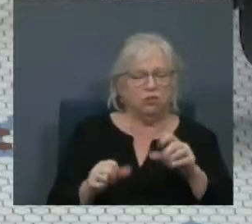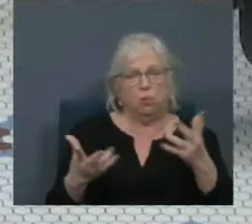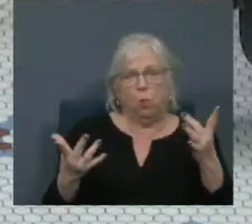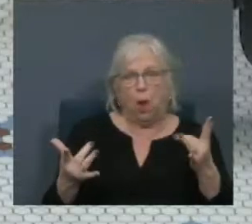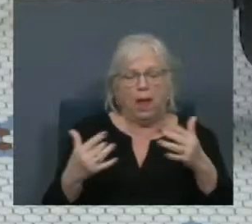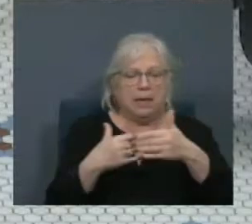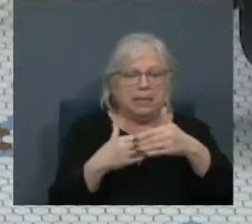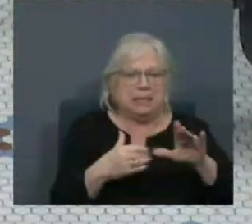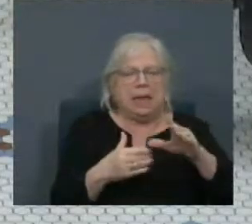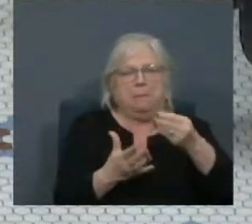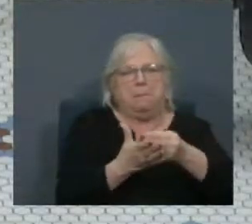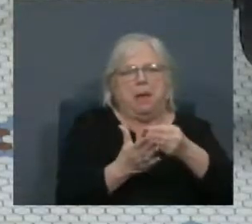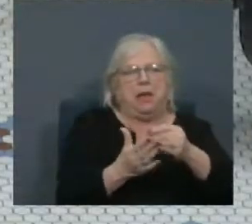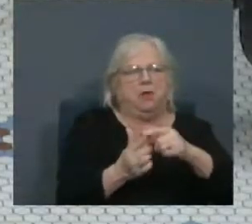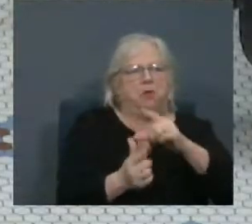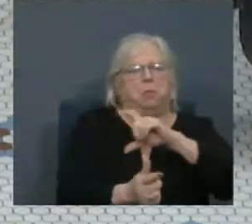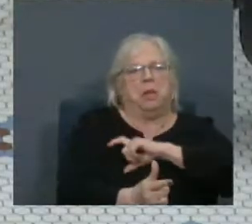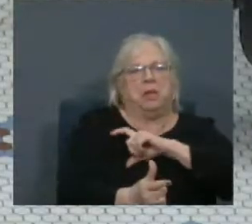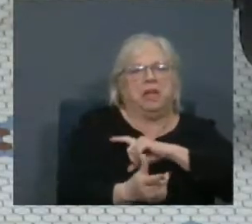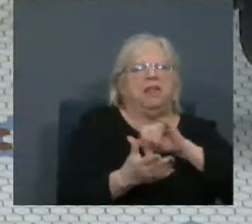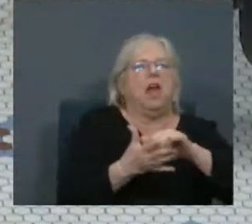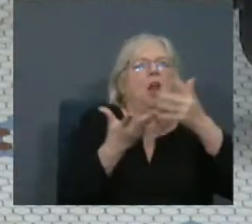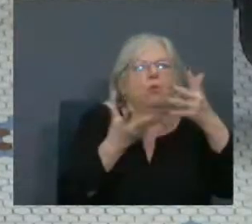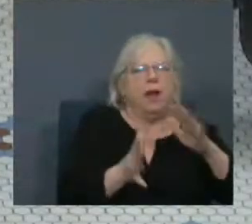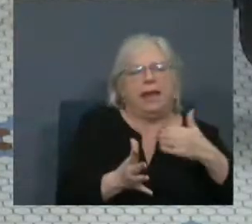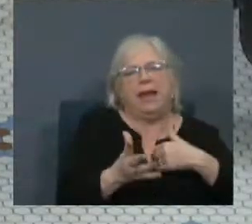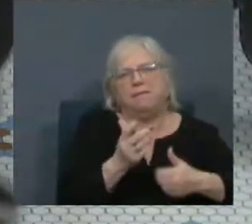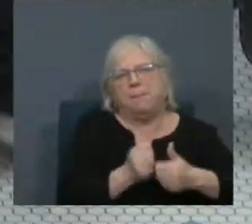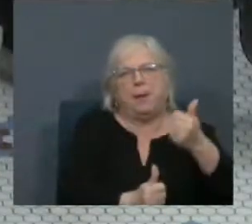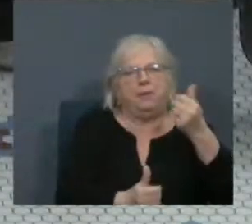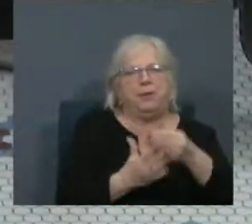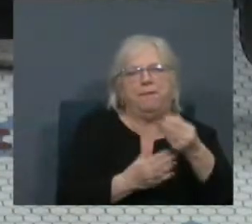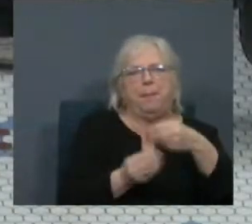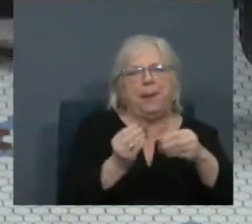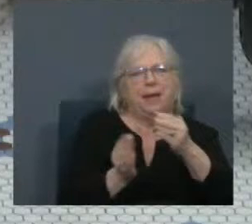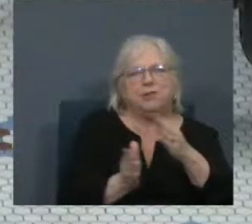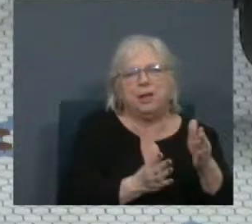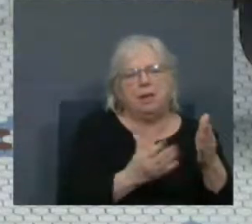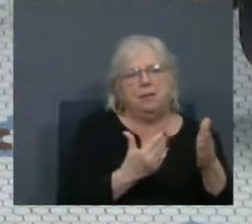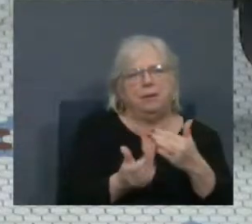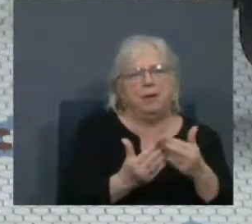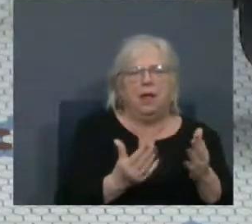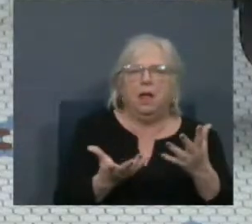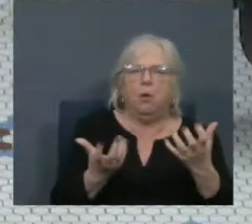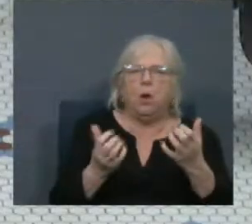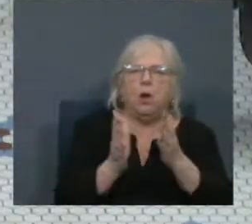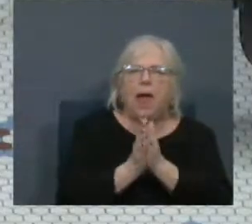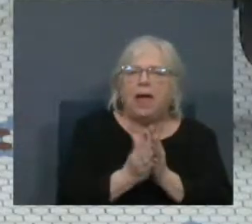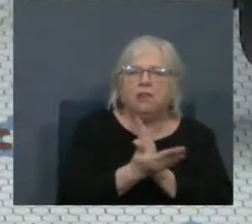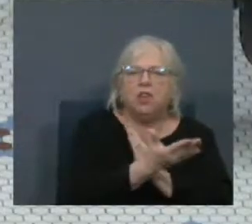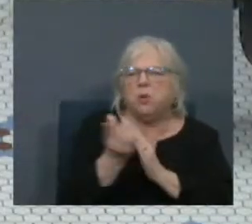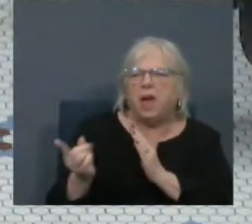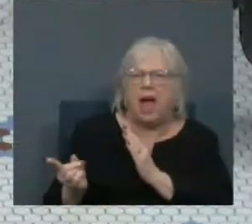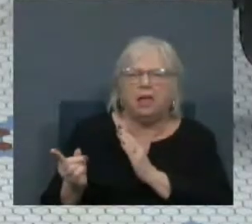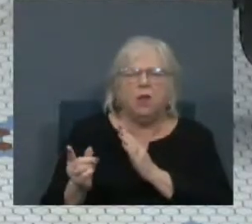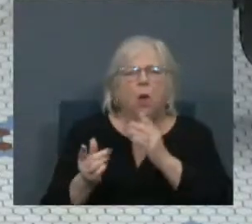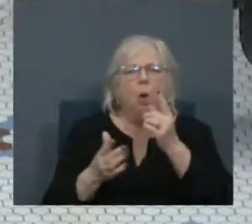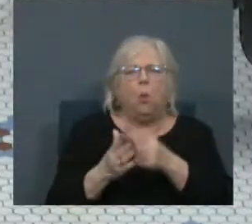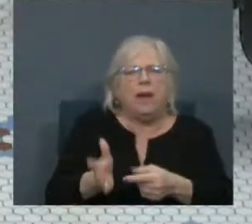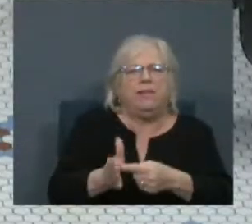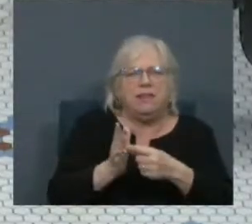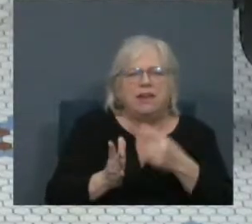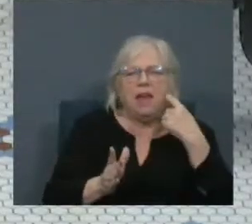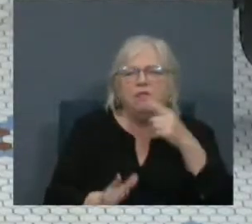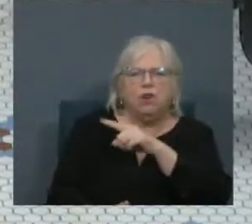money to police that already have the majority of the budget. I just want to ask you guys, what does it take for